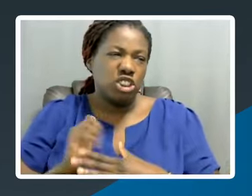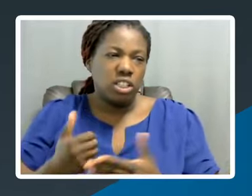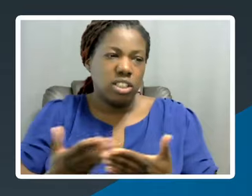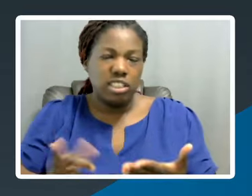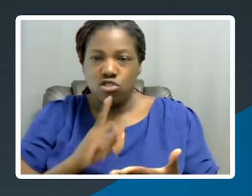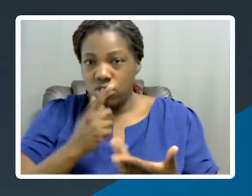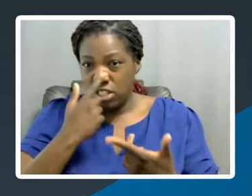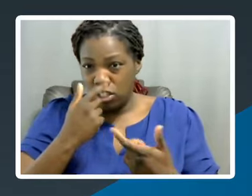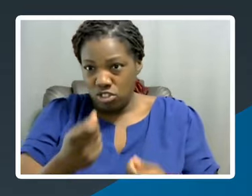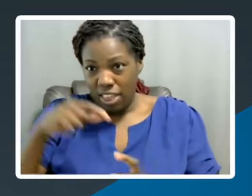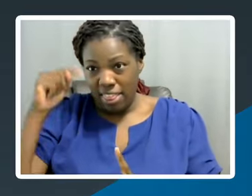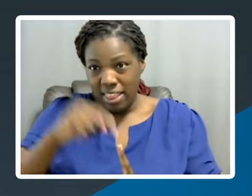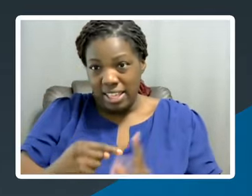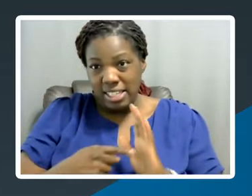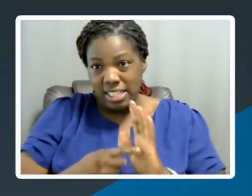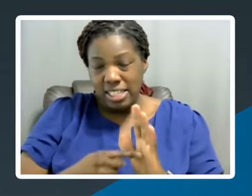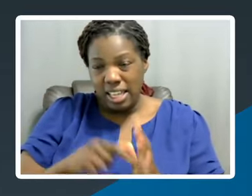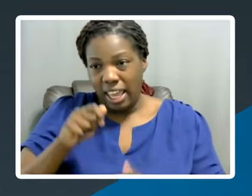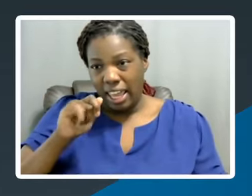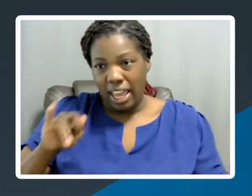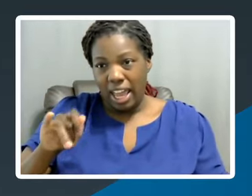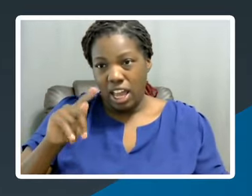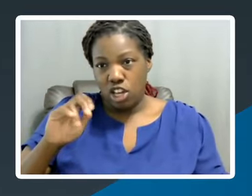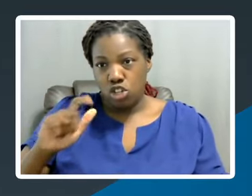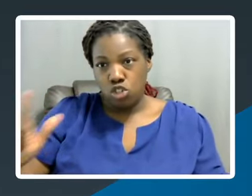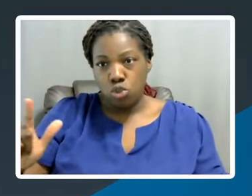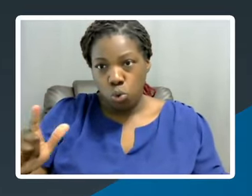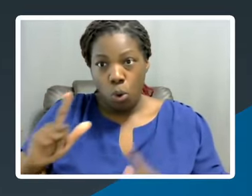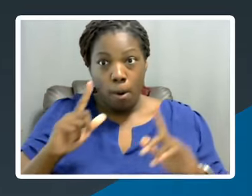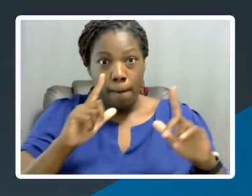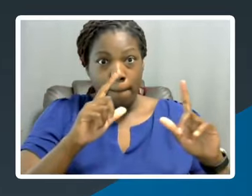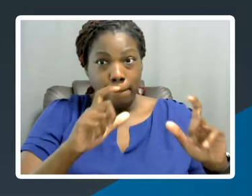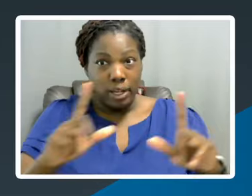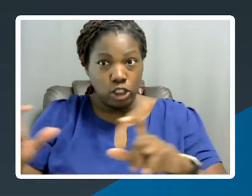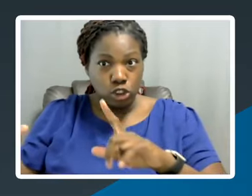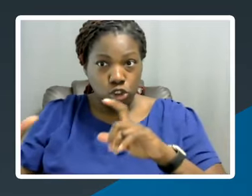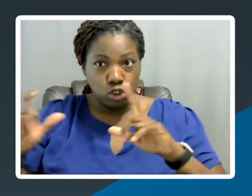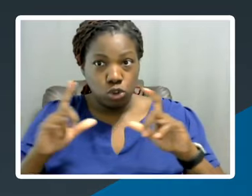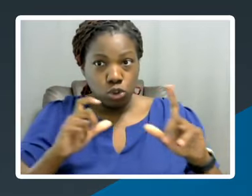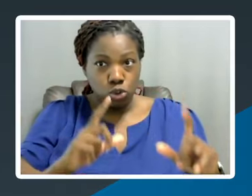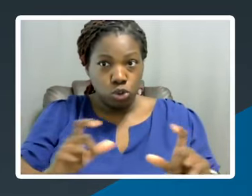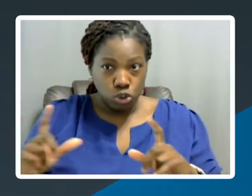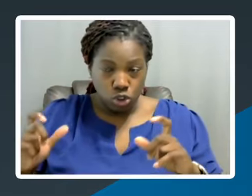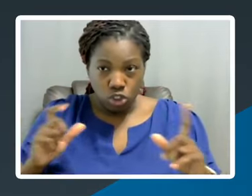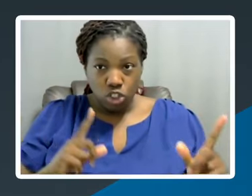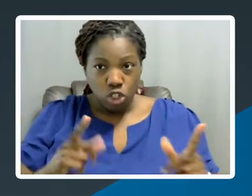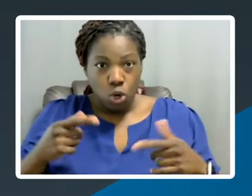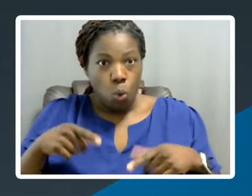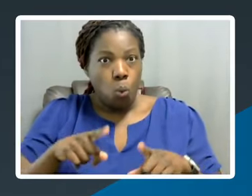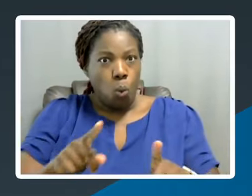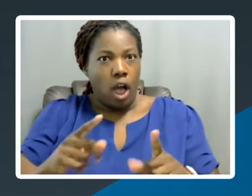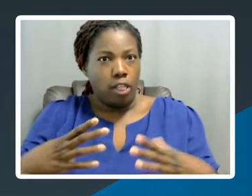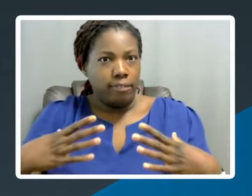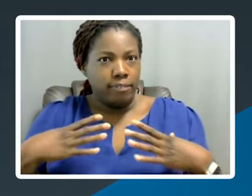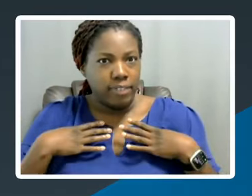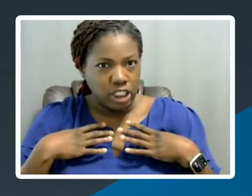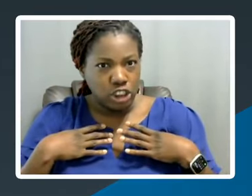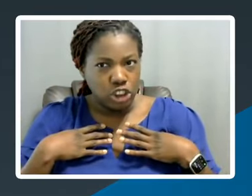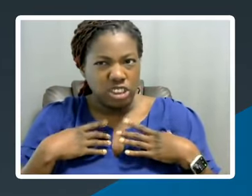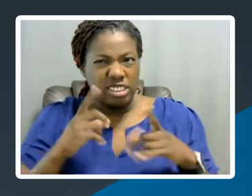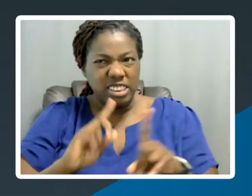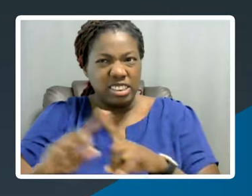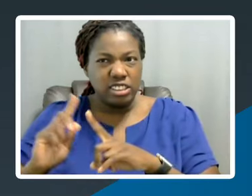an example of an AI tool that takes pictures that people have taken while they've been on vacation of animals, and it stitches